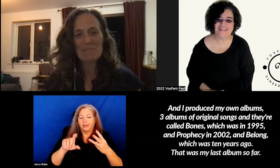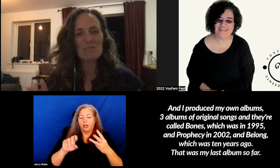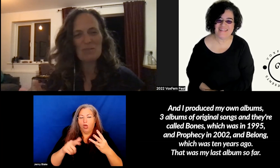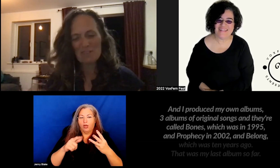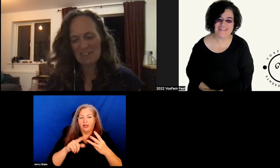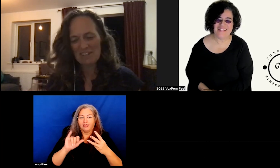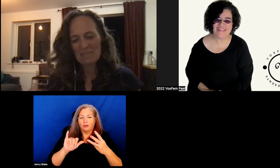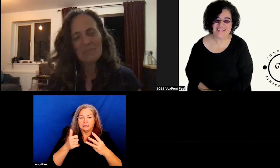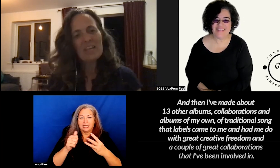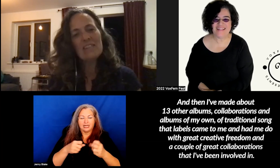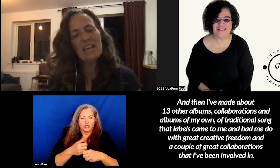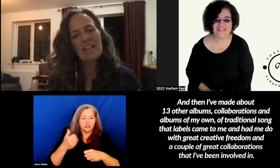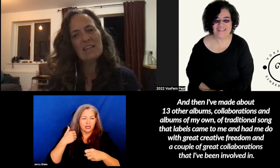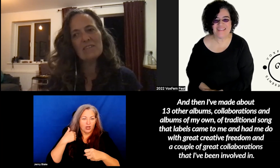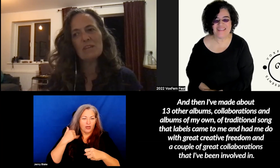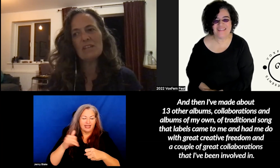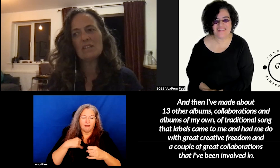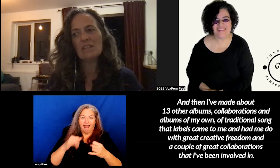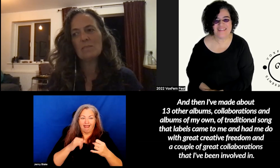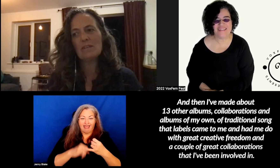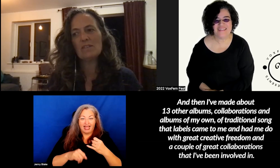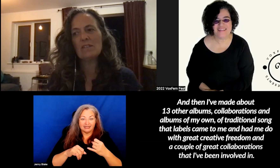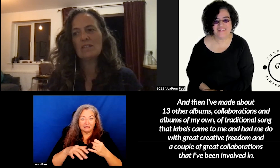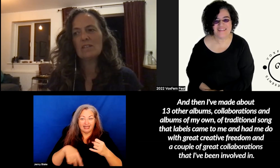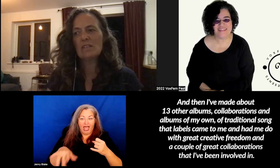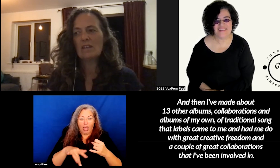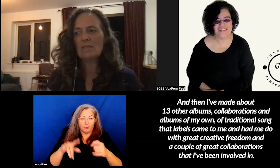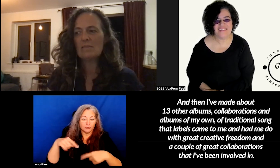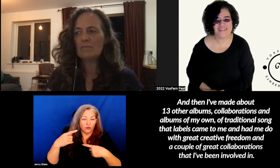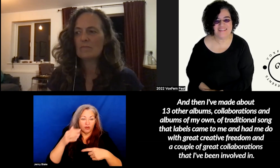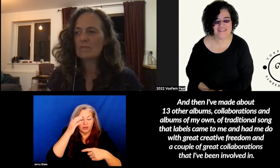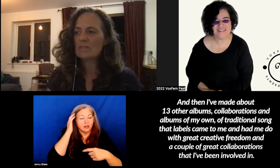last album so far. And then I've made about